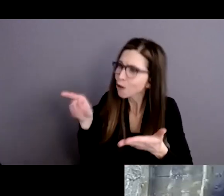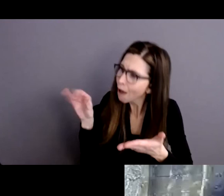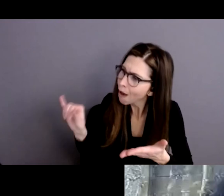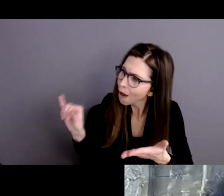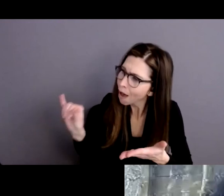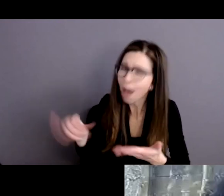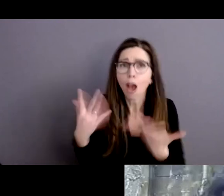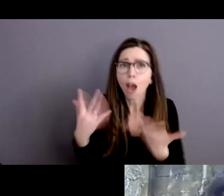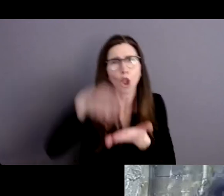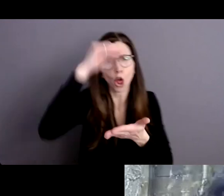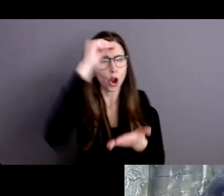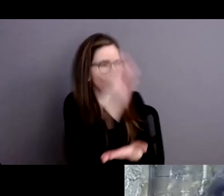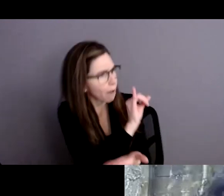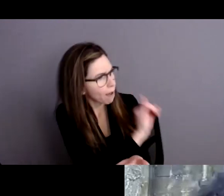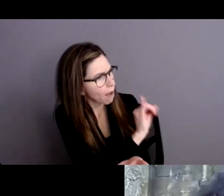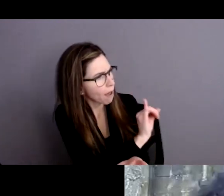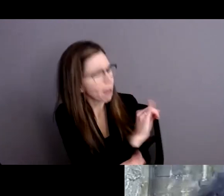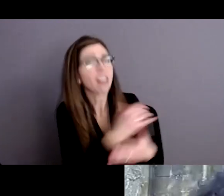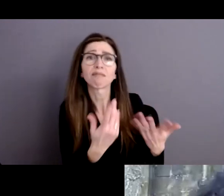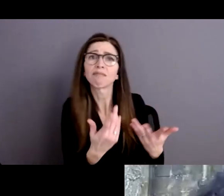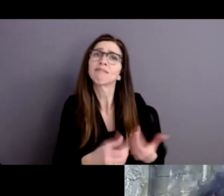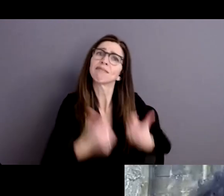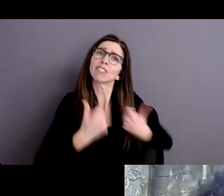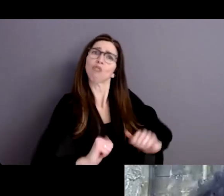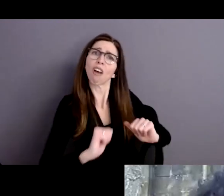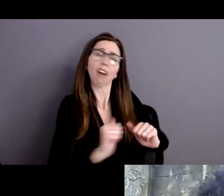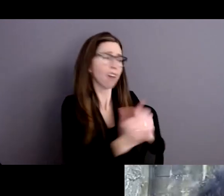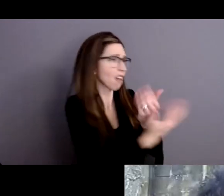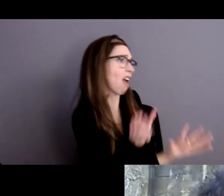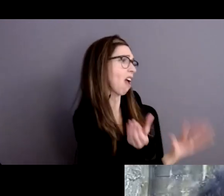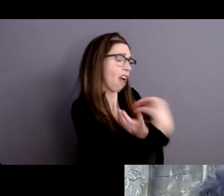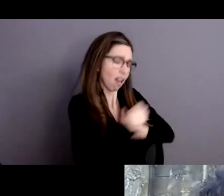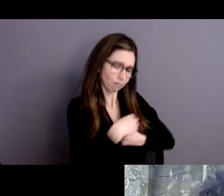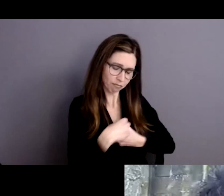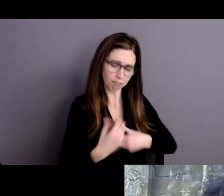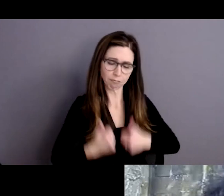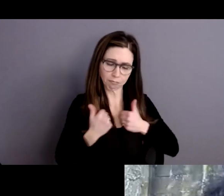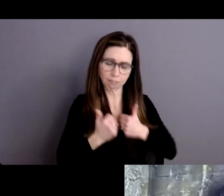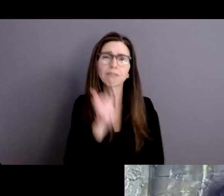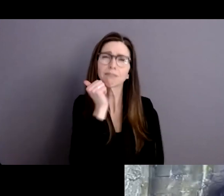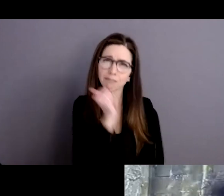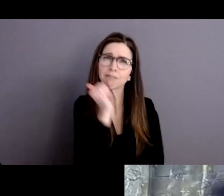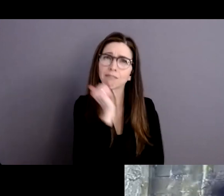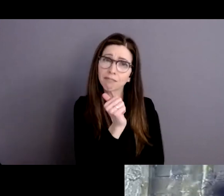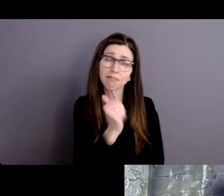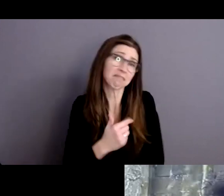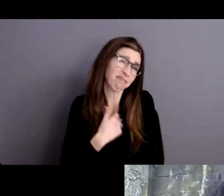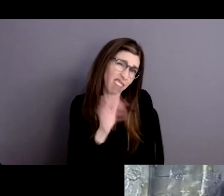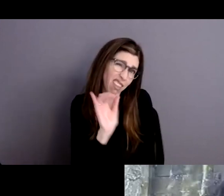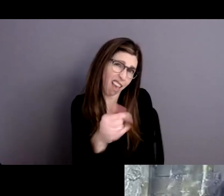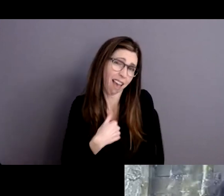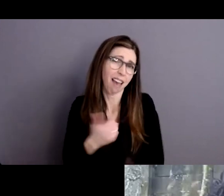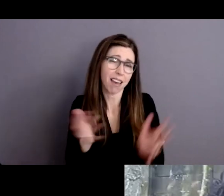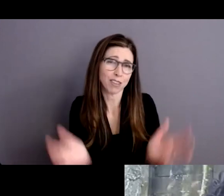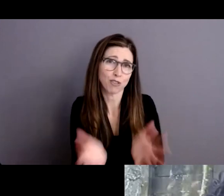and try and live them in your lives day to day. And yeah,